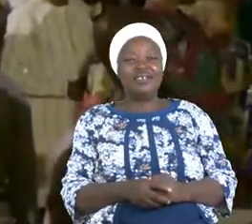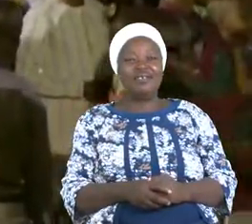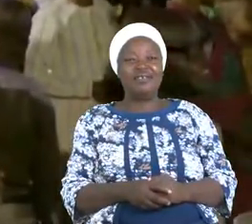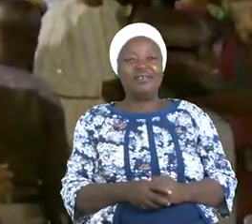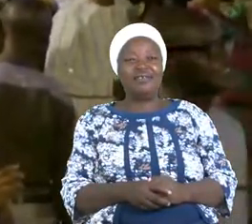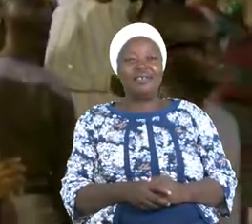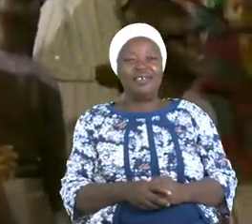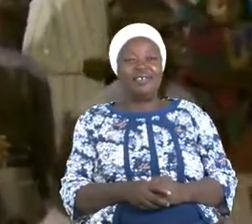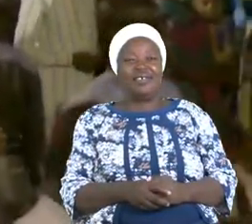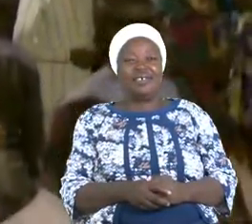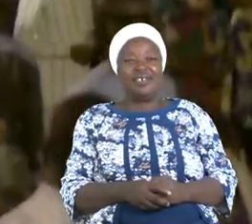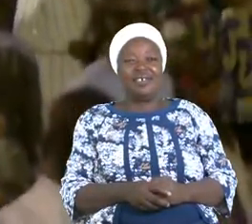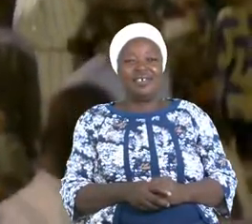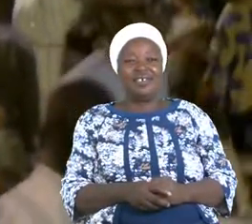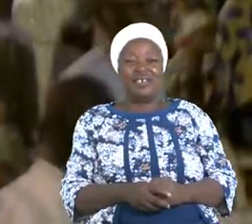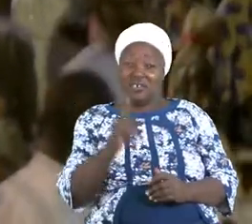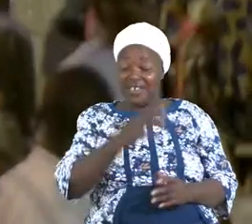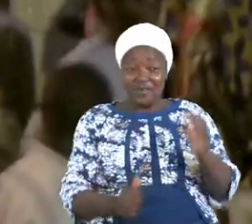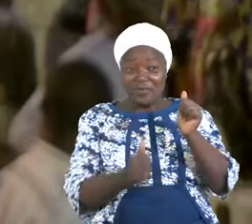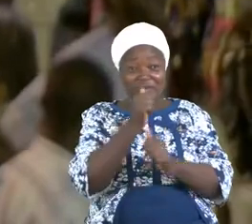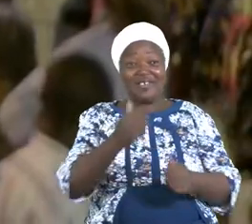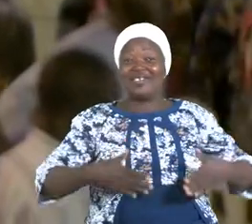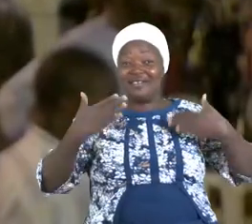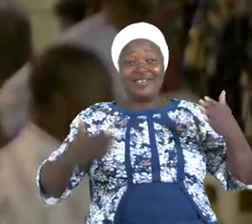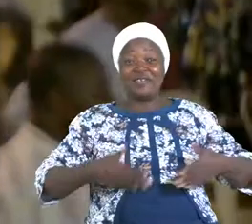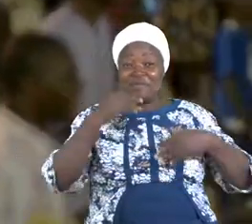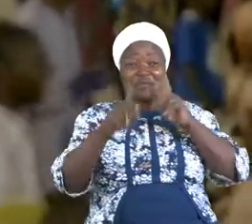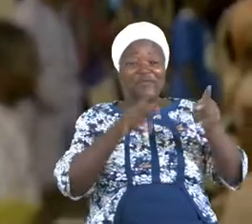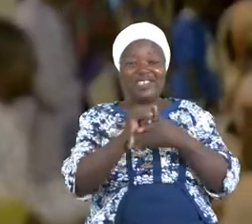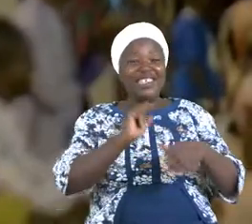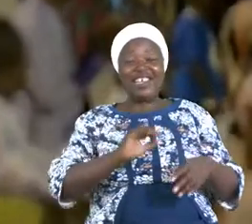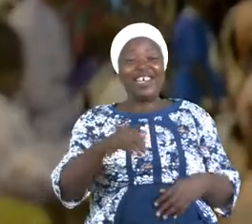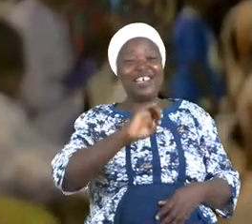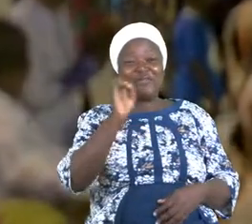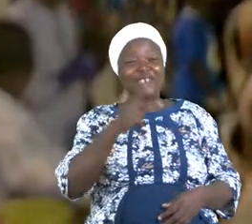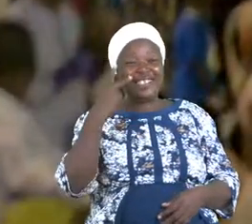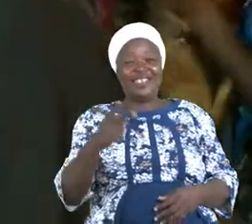You are the most excited congregation I've seen.